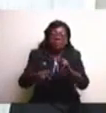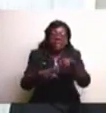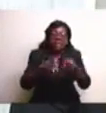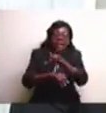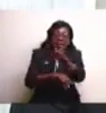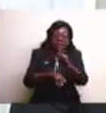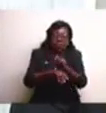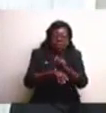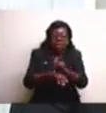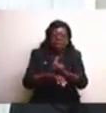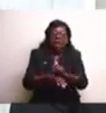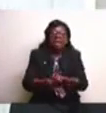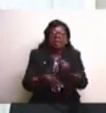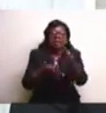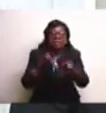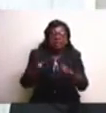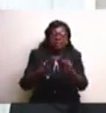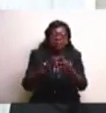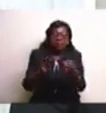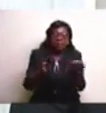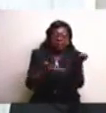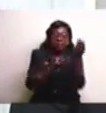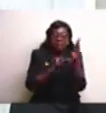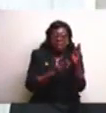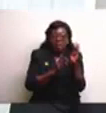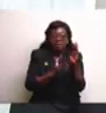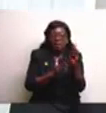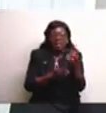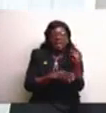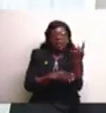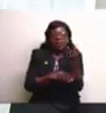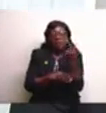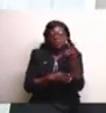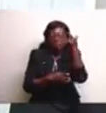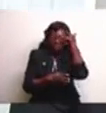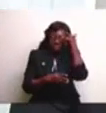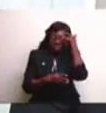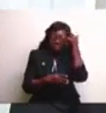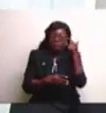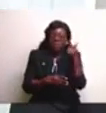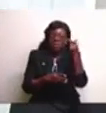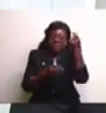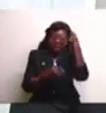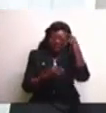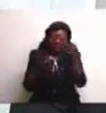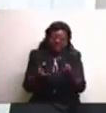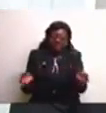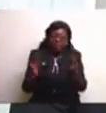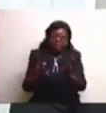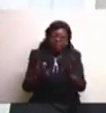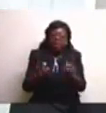the people of the Commonwealth of the Bahamas. Again, I always thought it was important, though younger, to understand